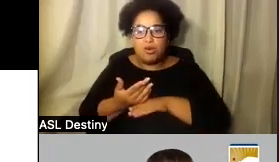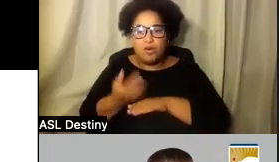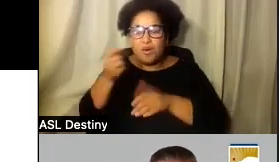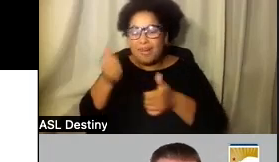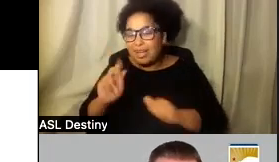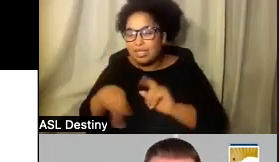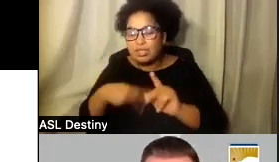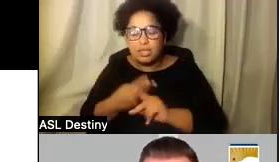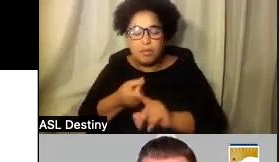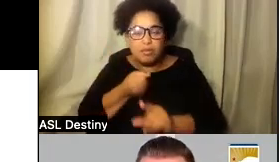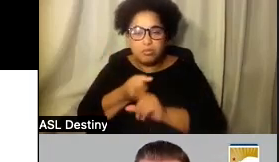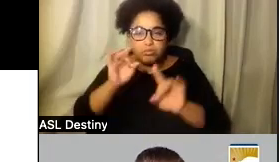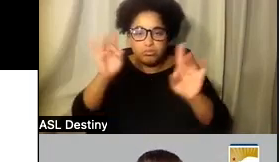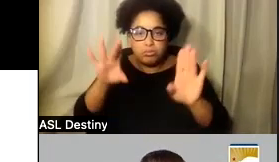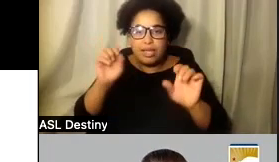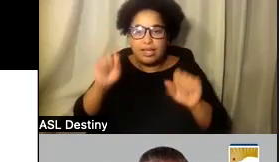please.